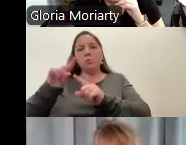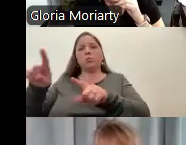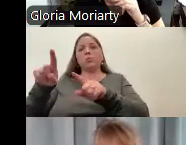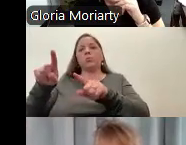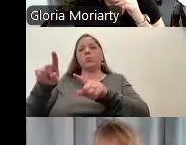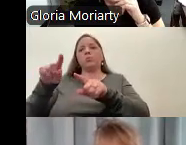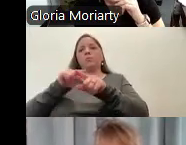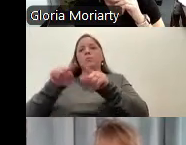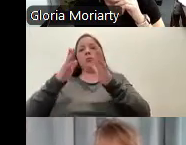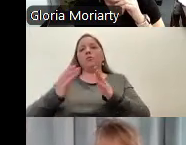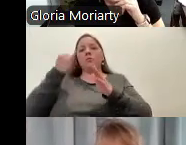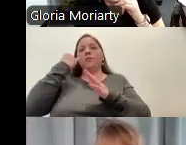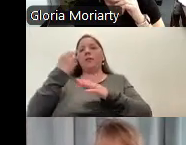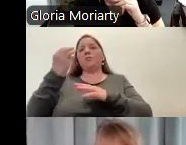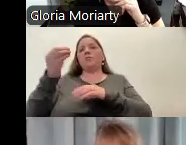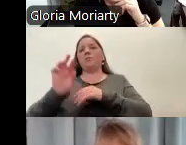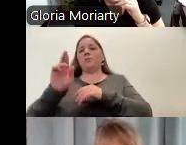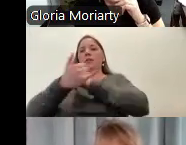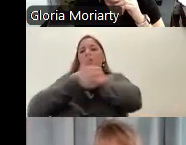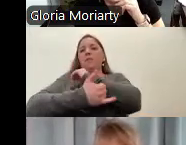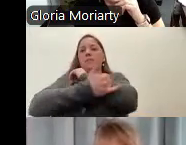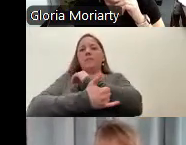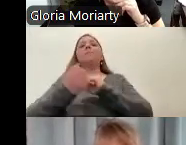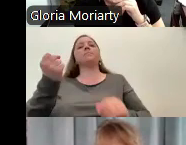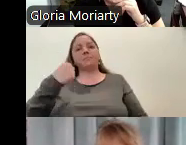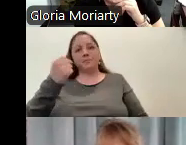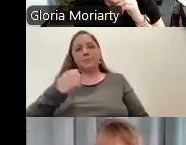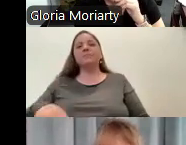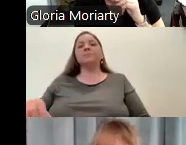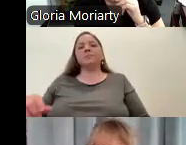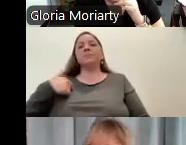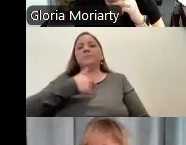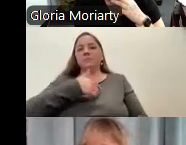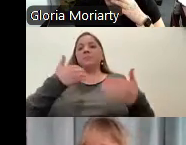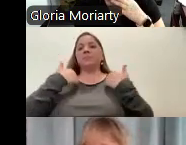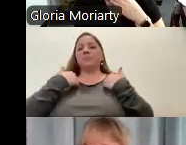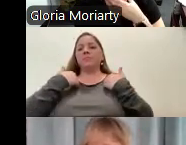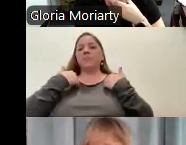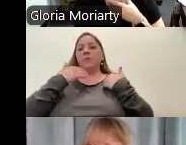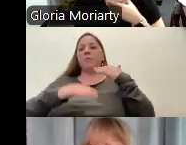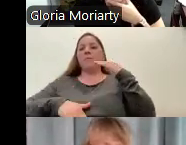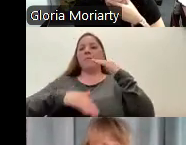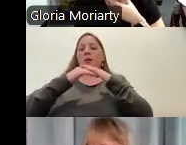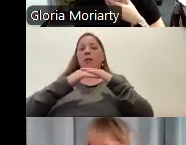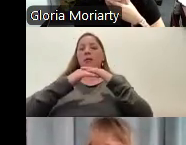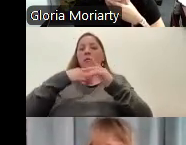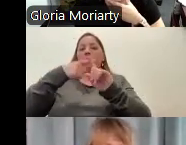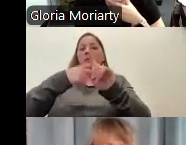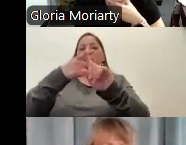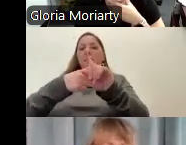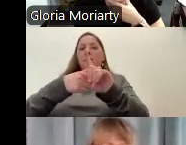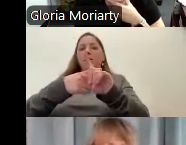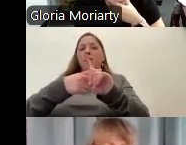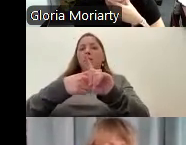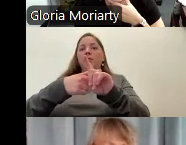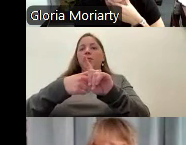San Bernardino or Riverside County? Yeah, so we do have typically the maximum monthly allowance is 300